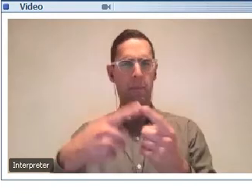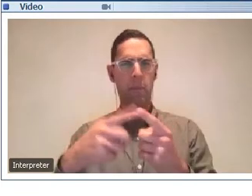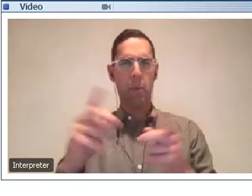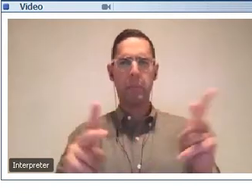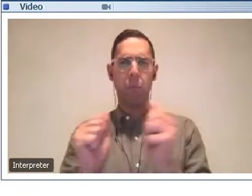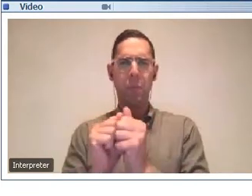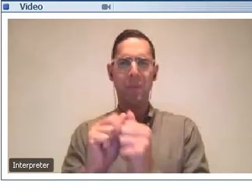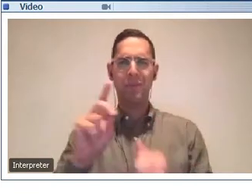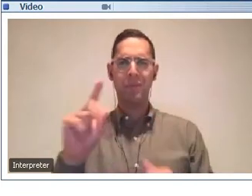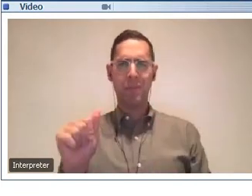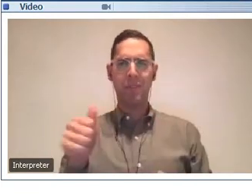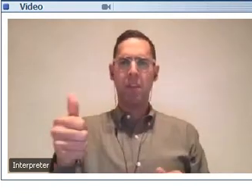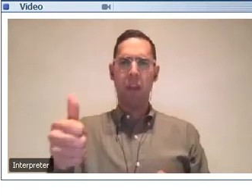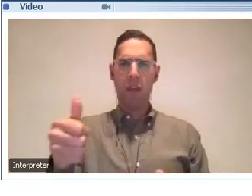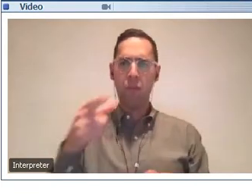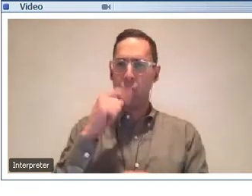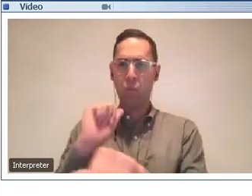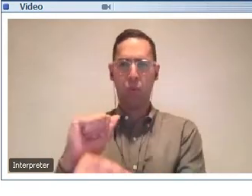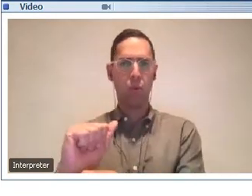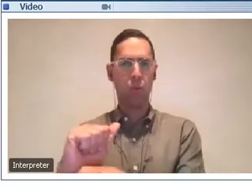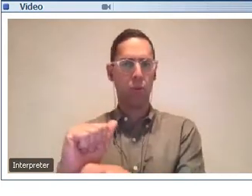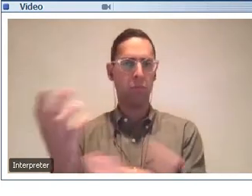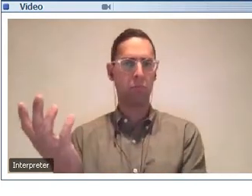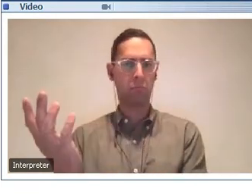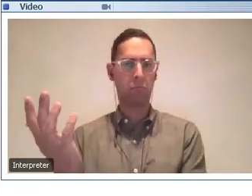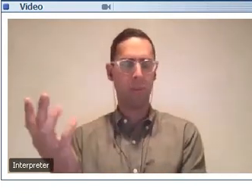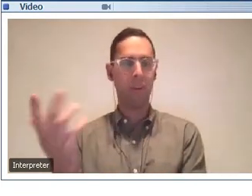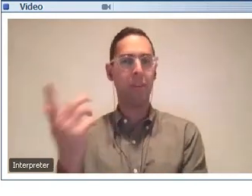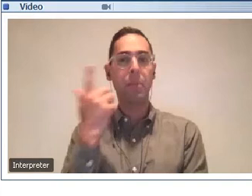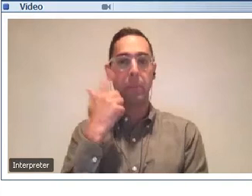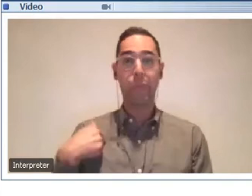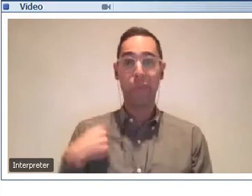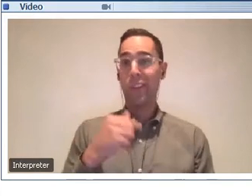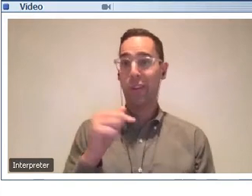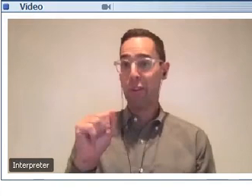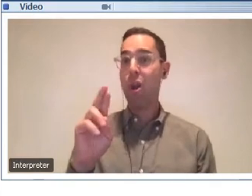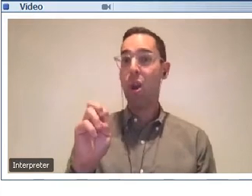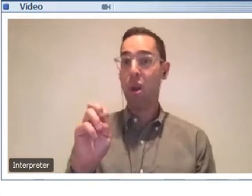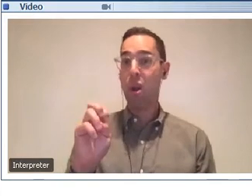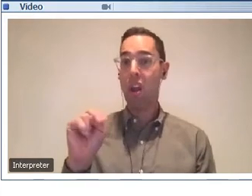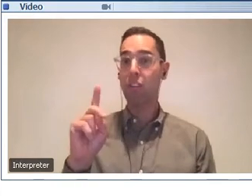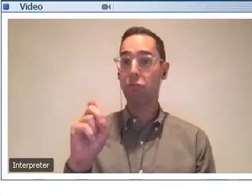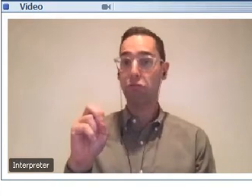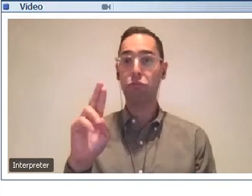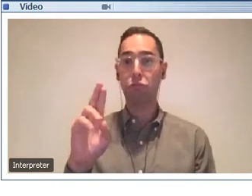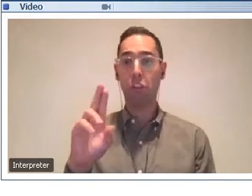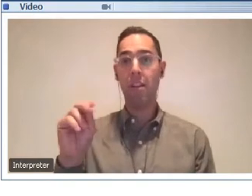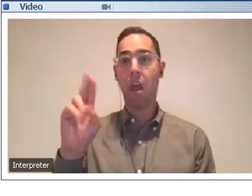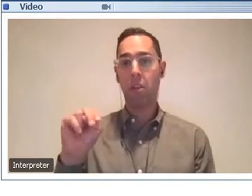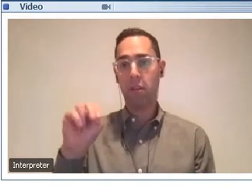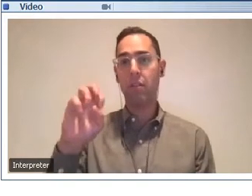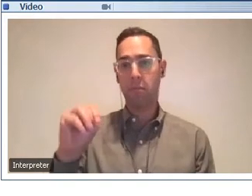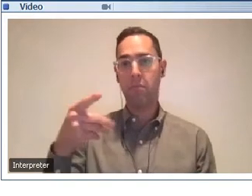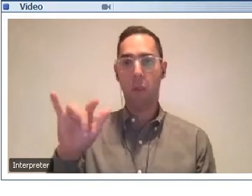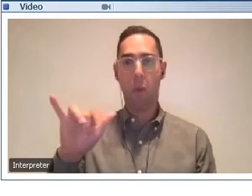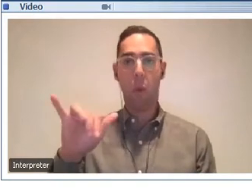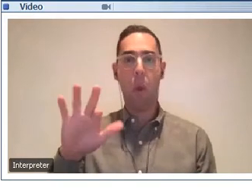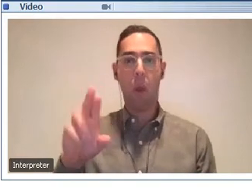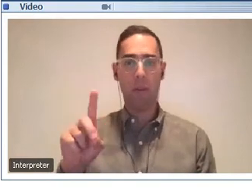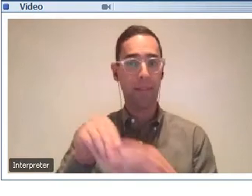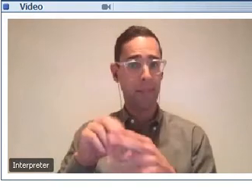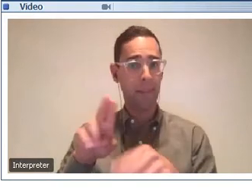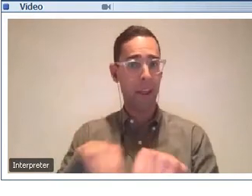nation. And when we are employed, I think we still often lack some of the critical benefits